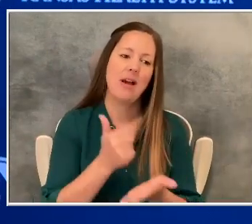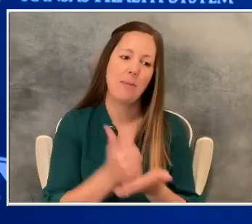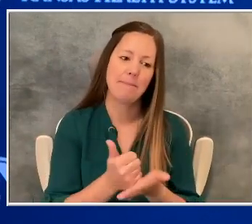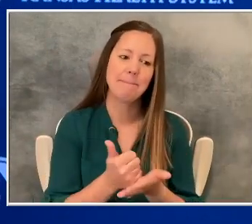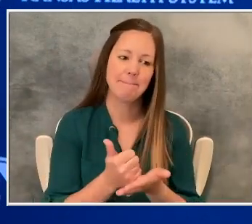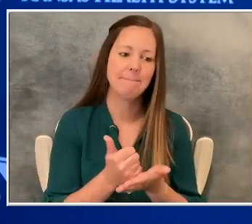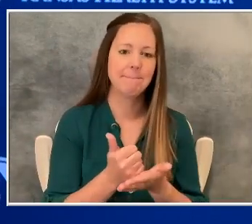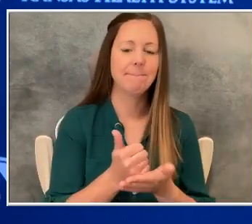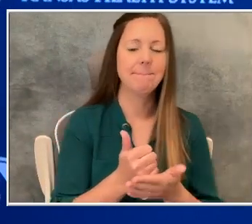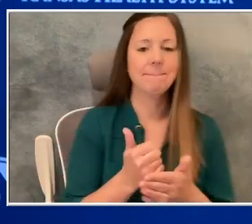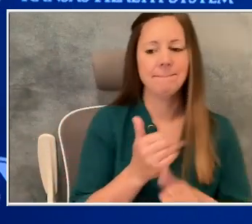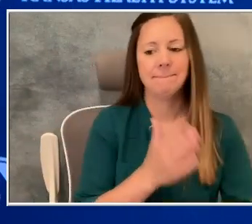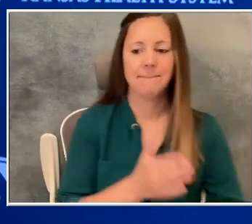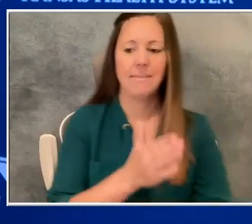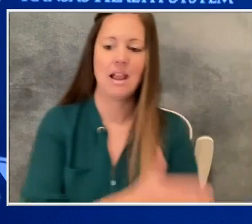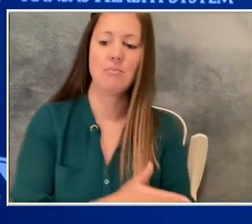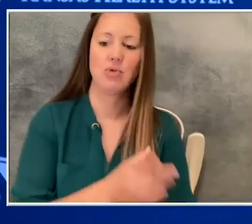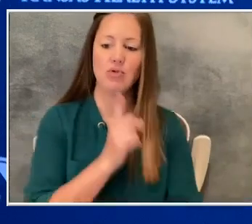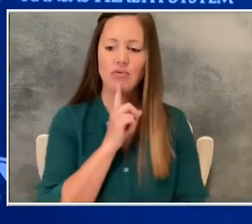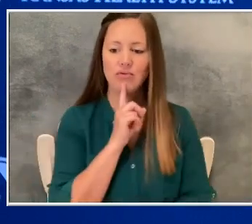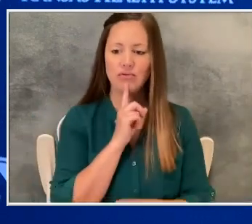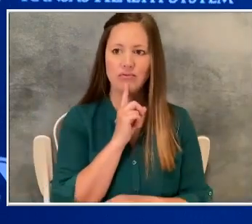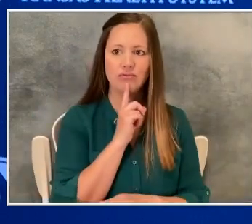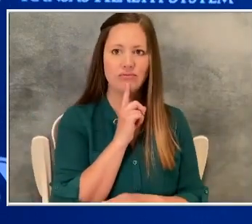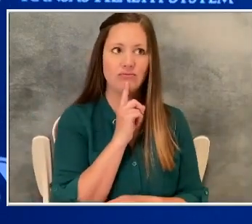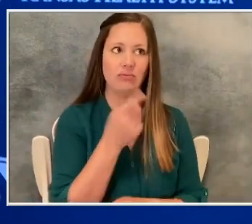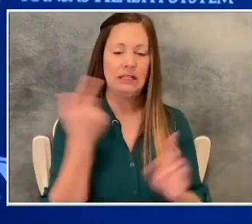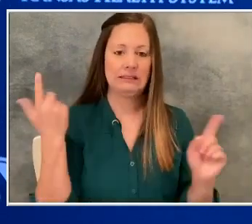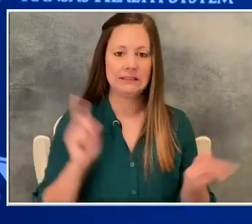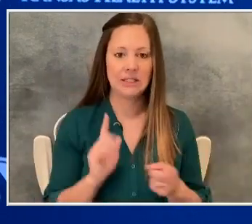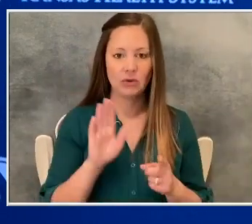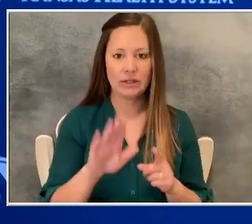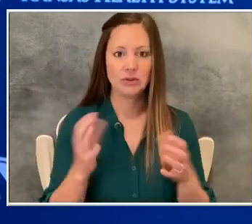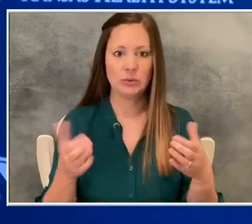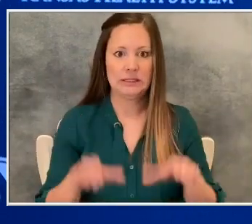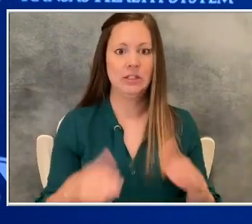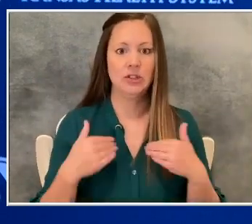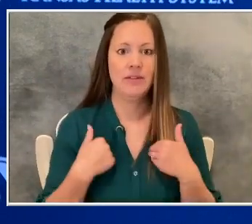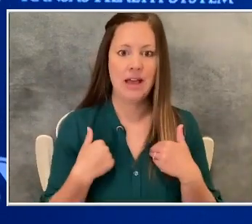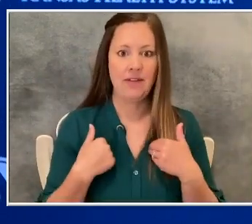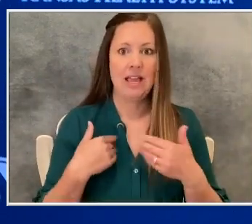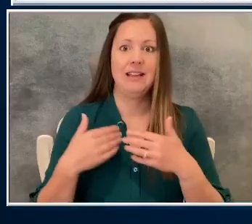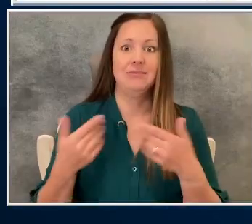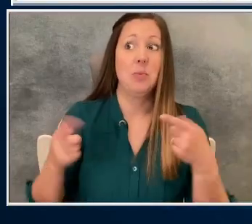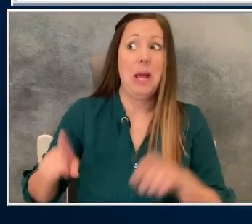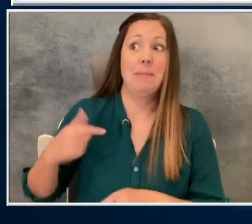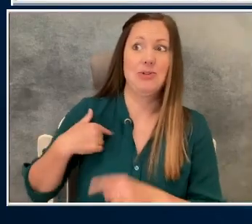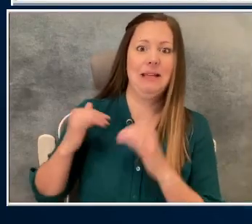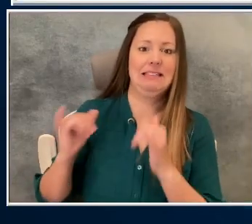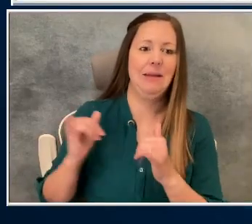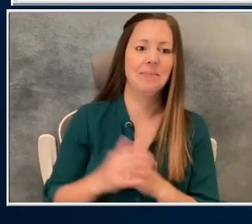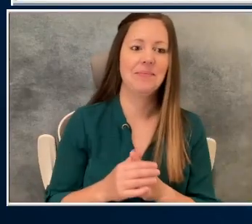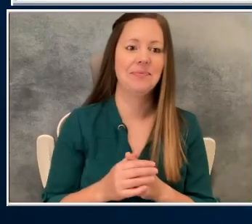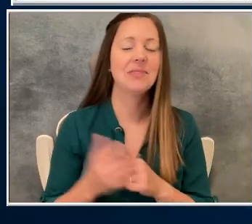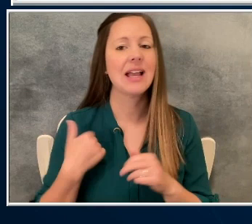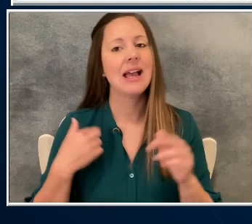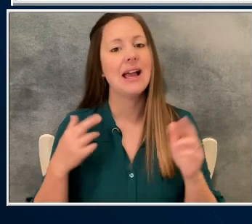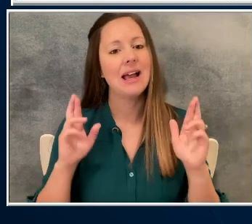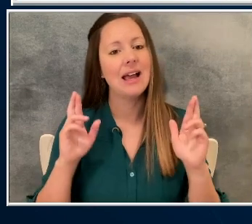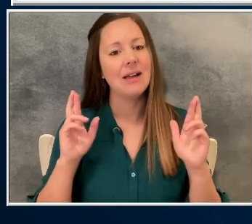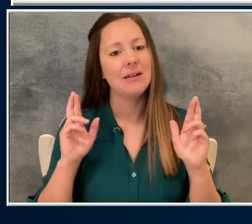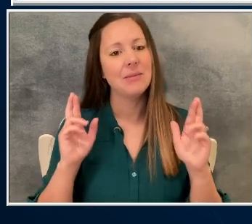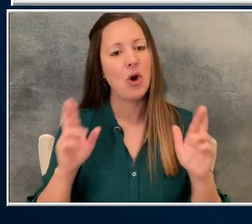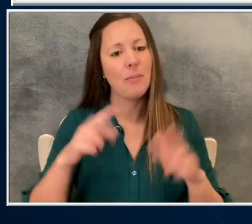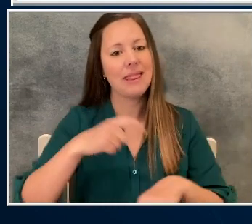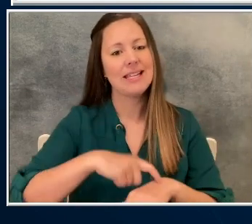improve or really decrease your chance of having what happened to me happen to you. I'm just hoping the time makes you look a little better. I think it will. It sounds